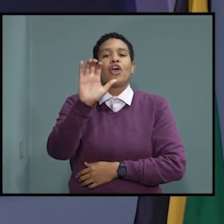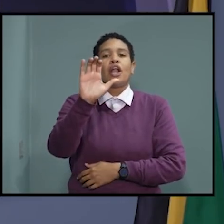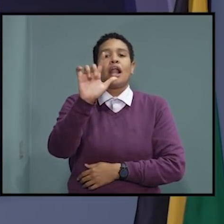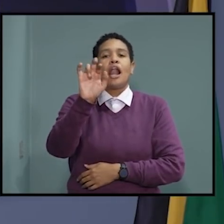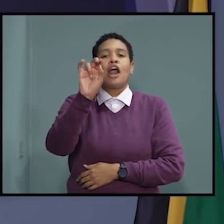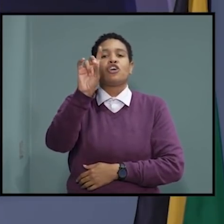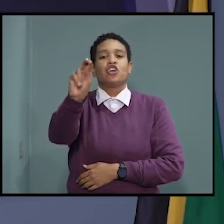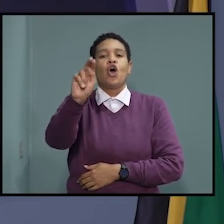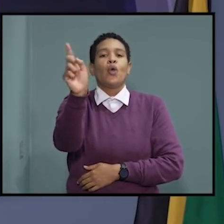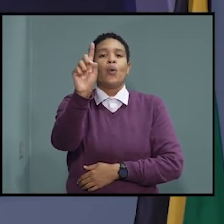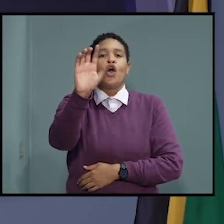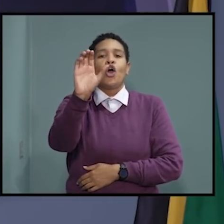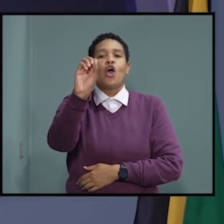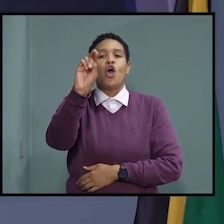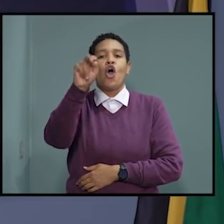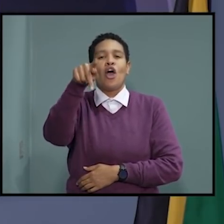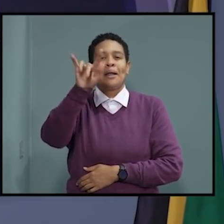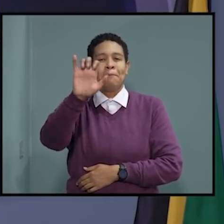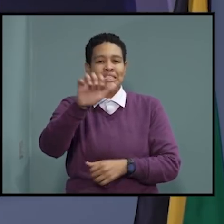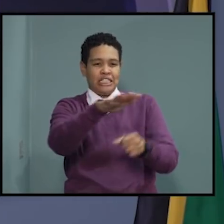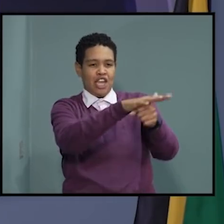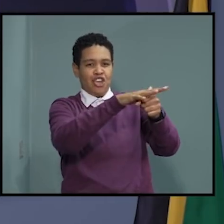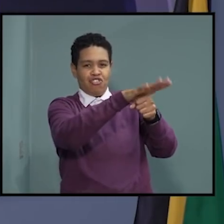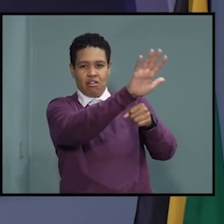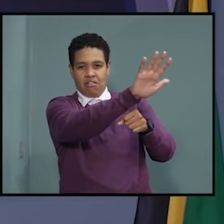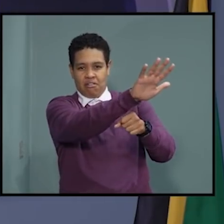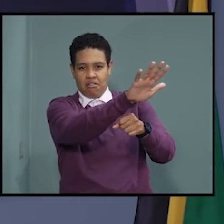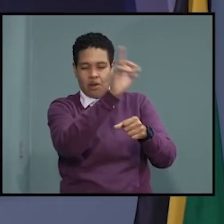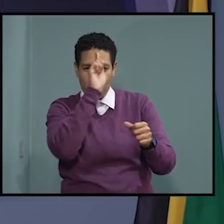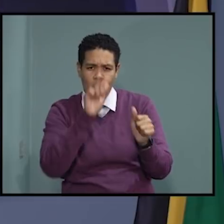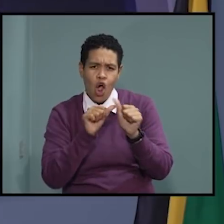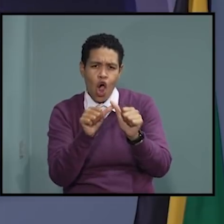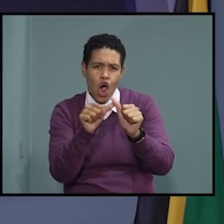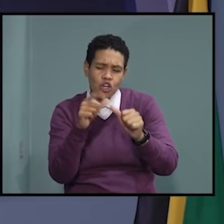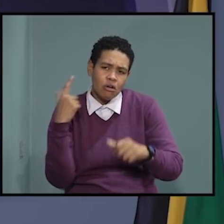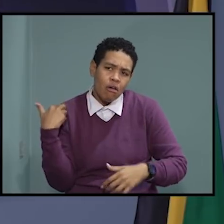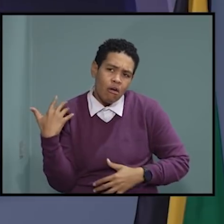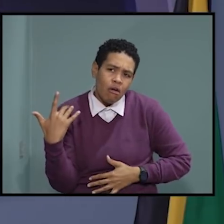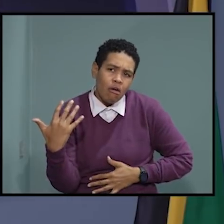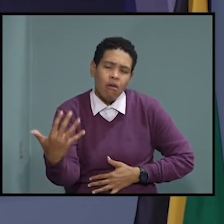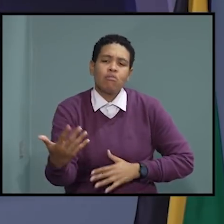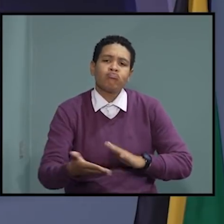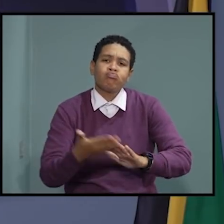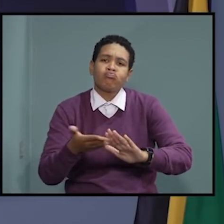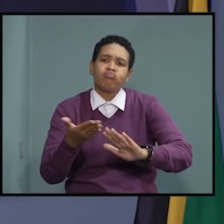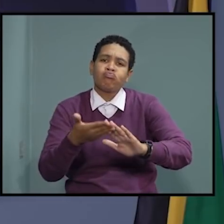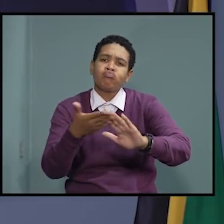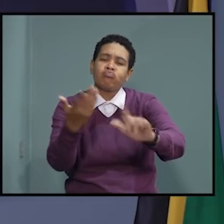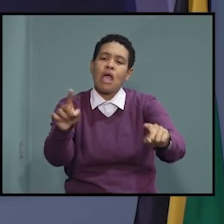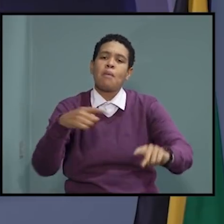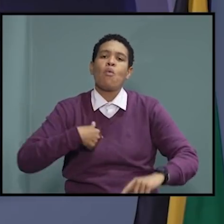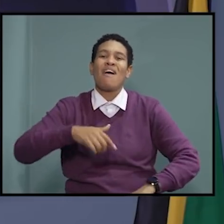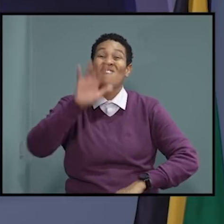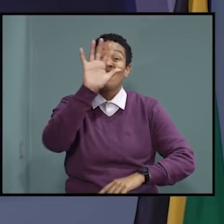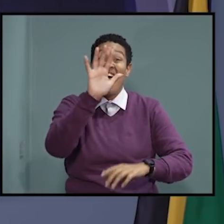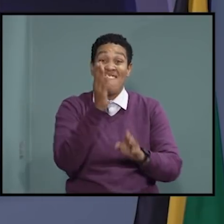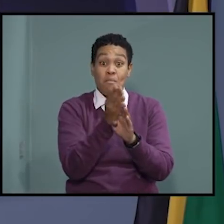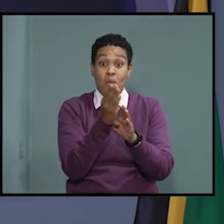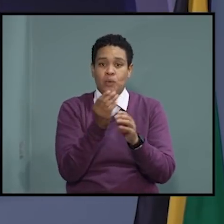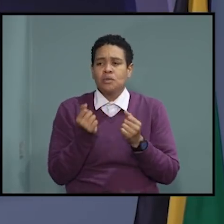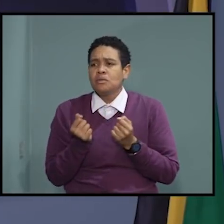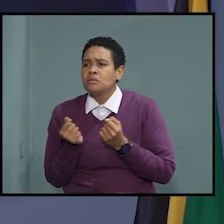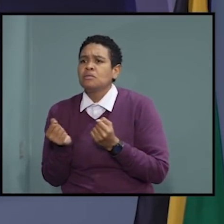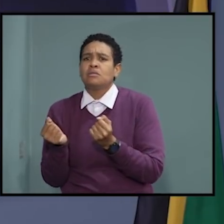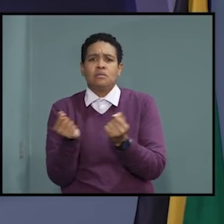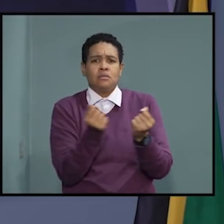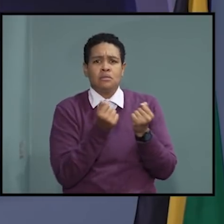in the Cornpeace area. And this will continue over the days to come. have five such units, and those units are